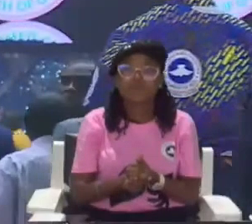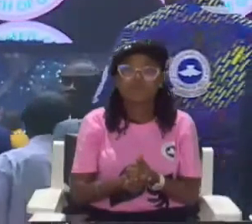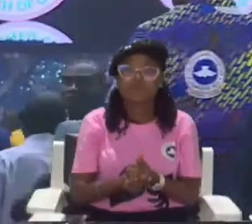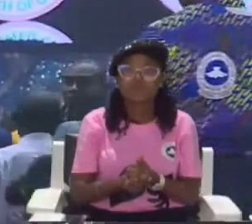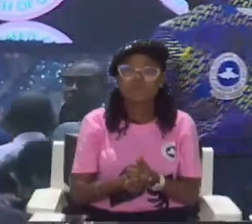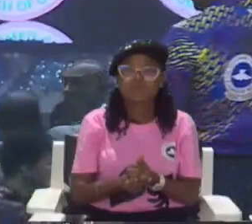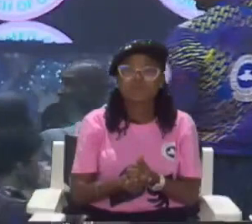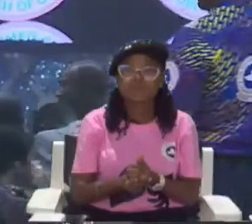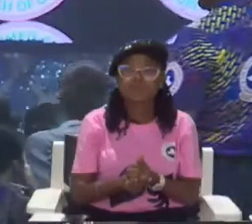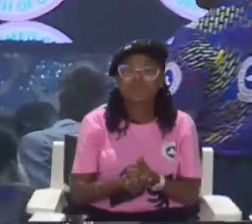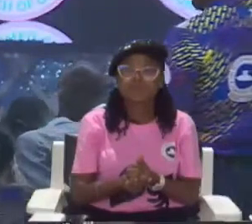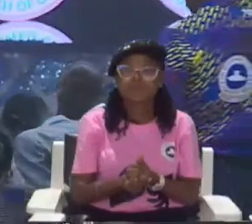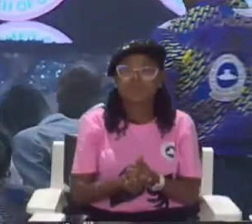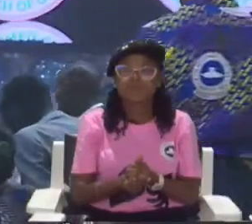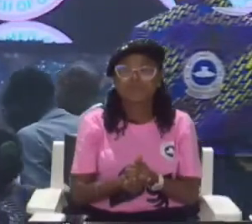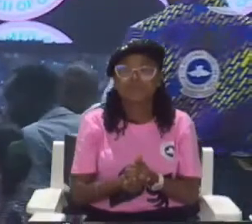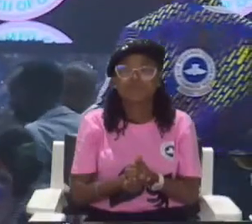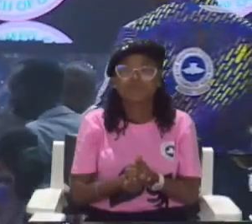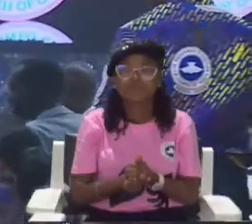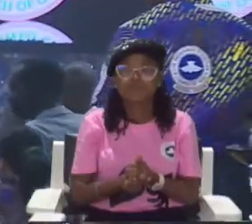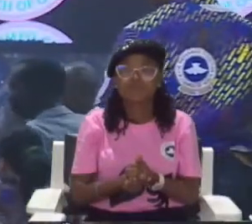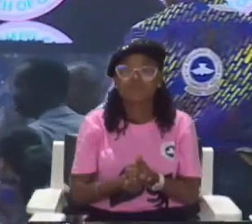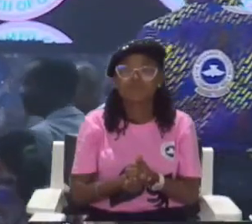What a night.